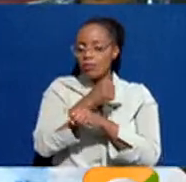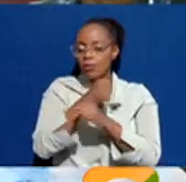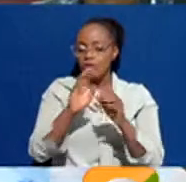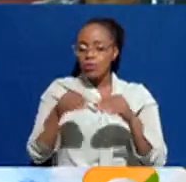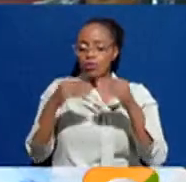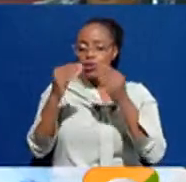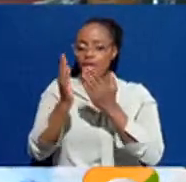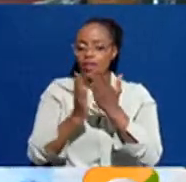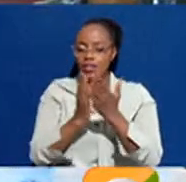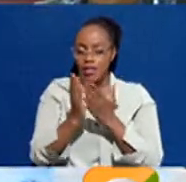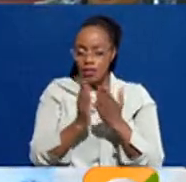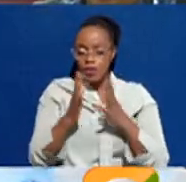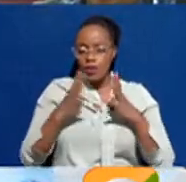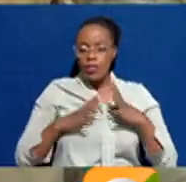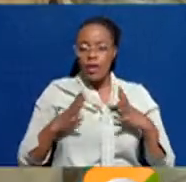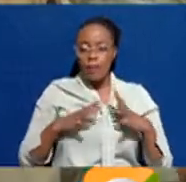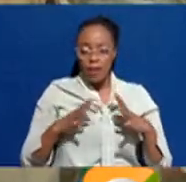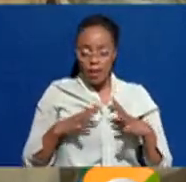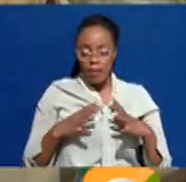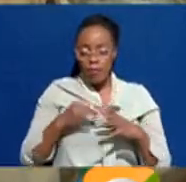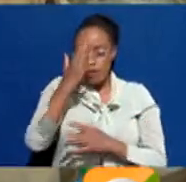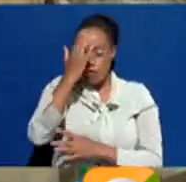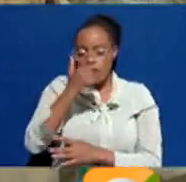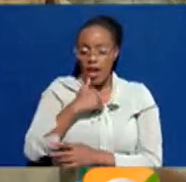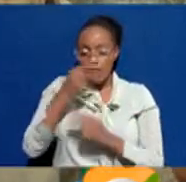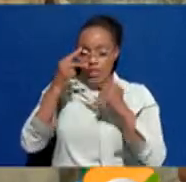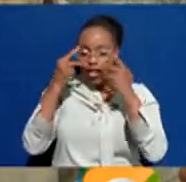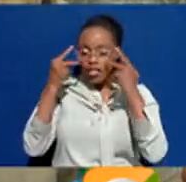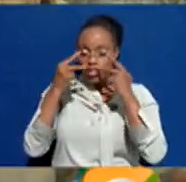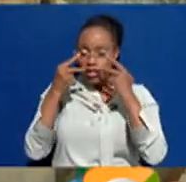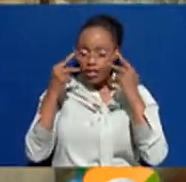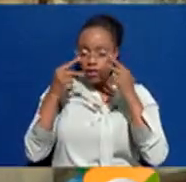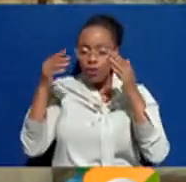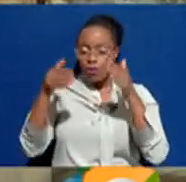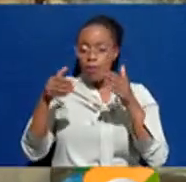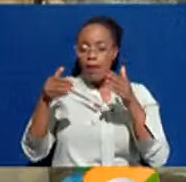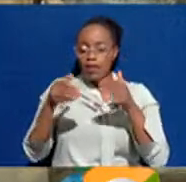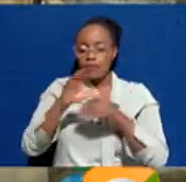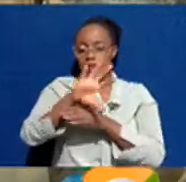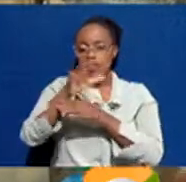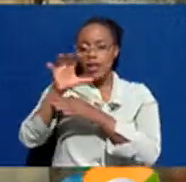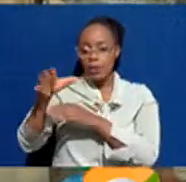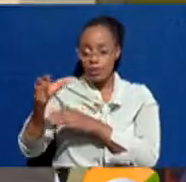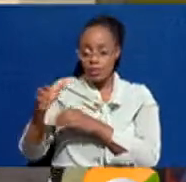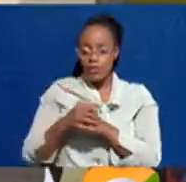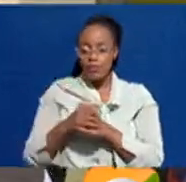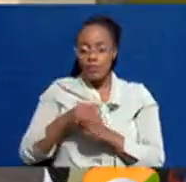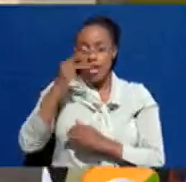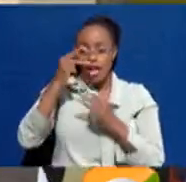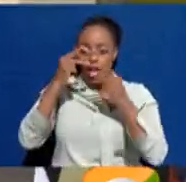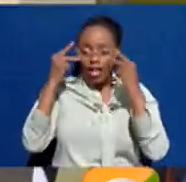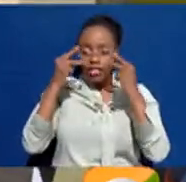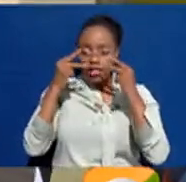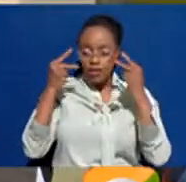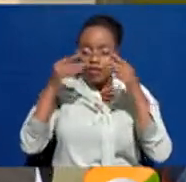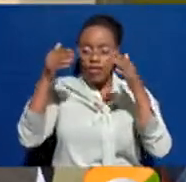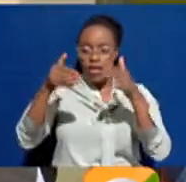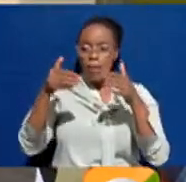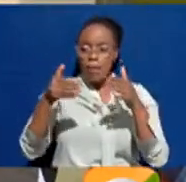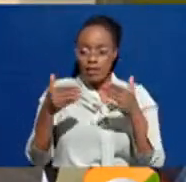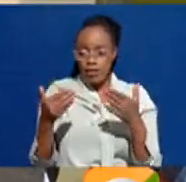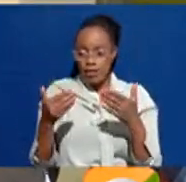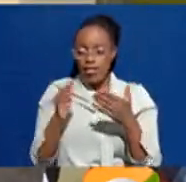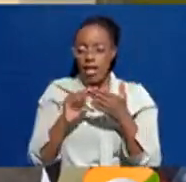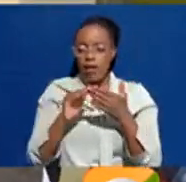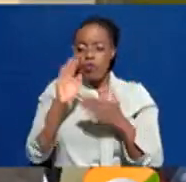offer services to the public due to the Al-Shabaab presence in the county. Al-Shabaab presence and sightings are